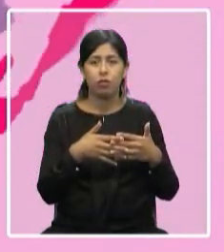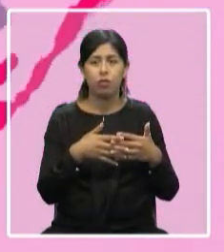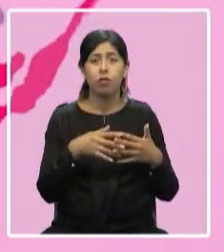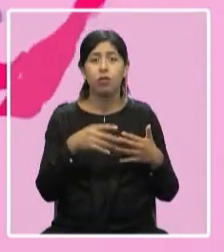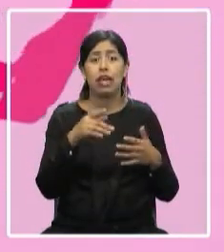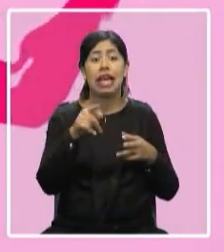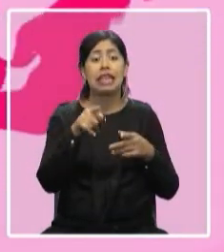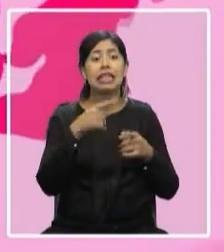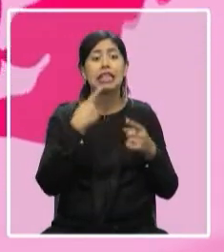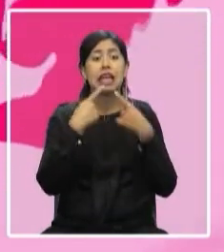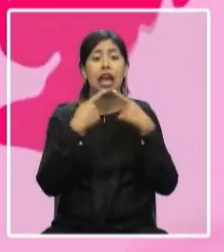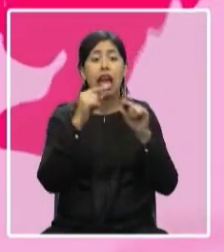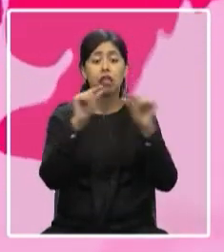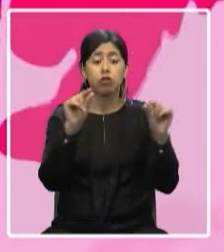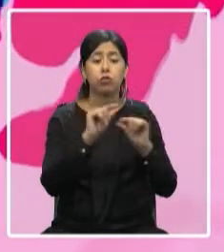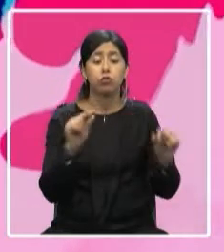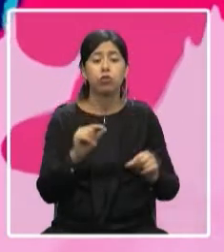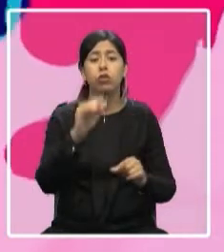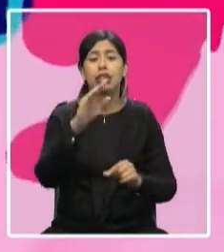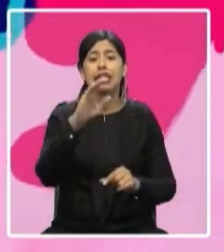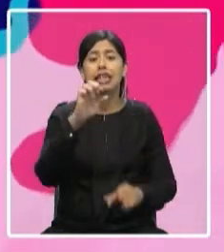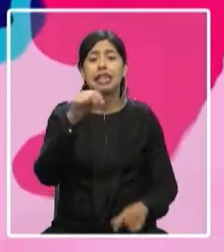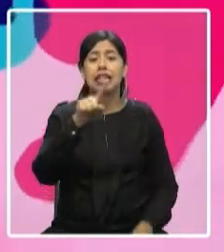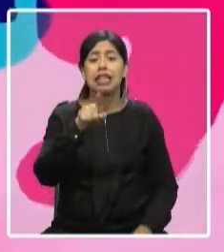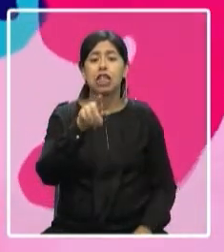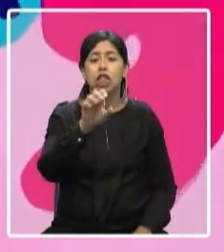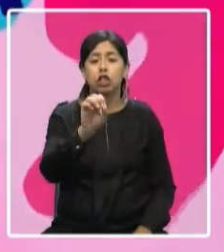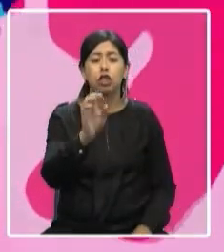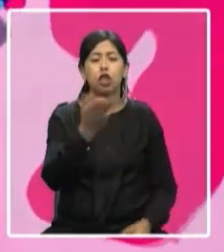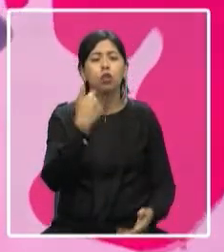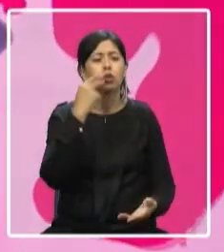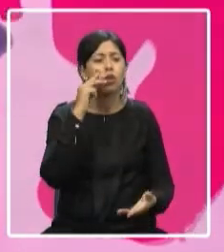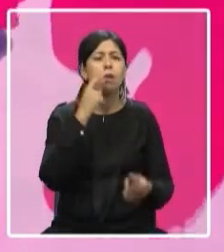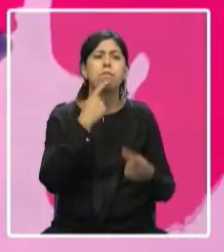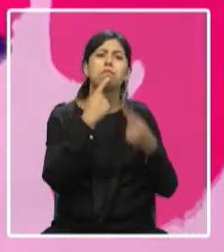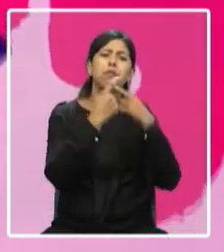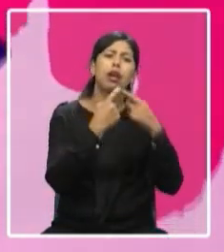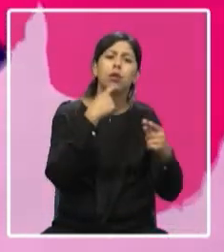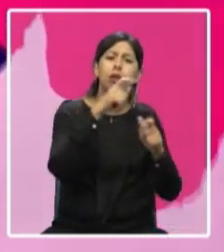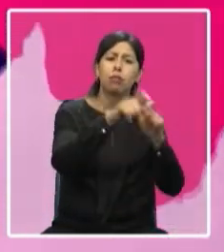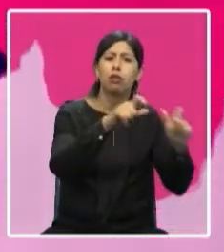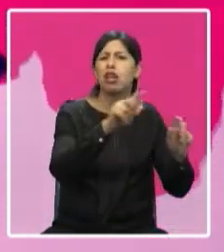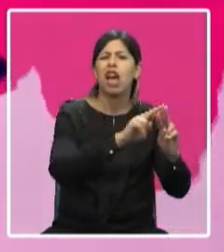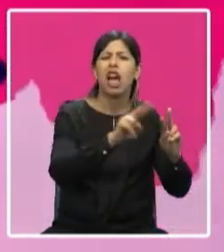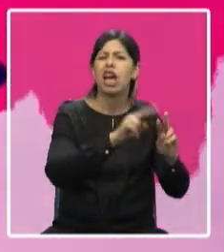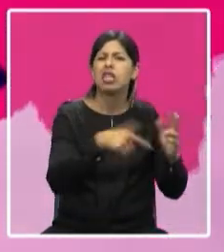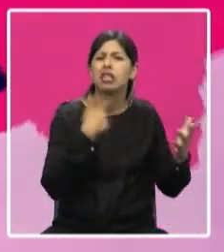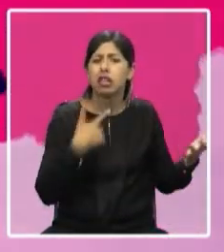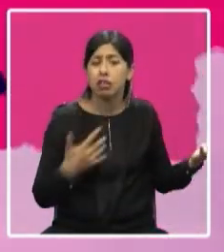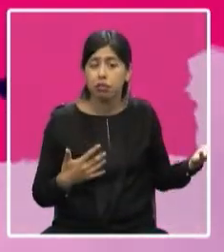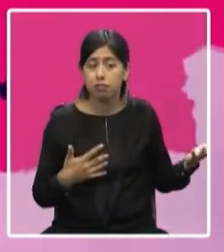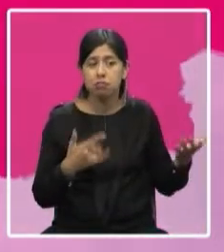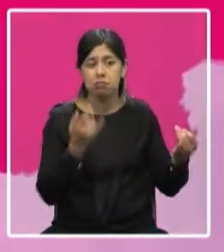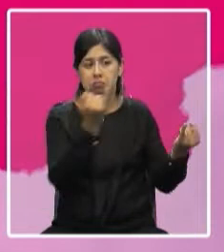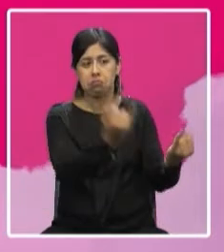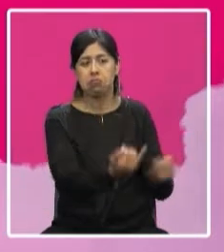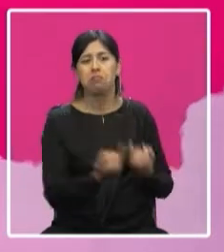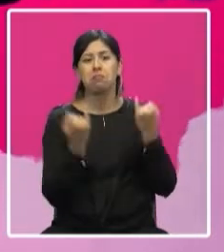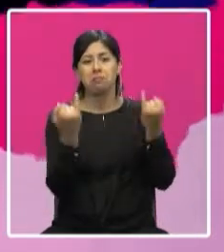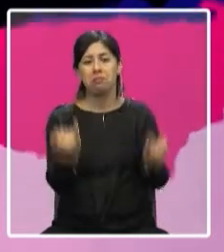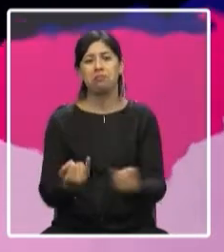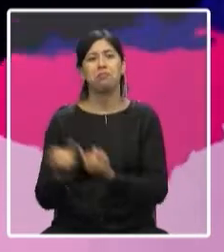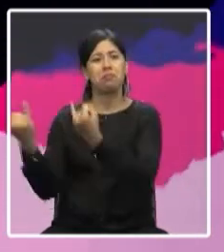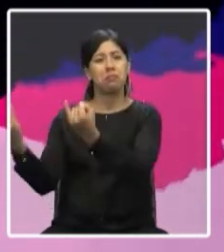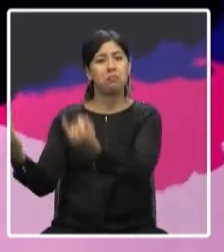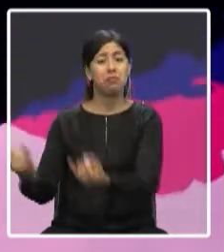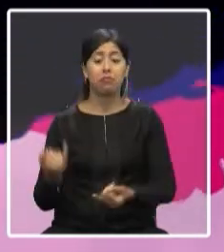what they do. And then they make a catalog of all those responses. They use that to help kind of classify things. So there, in each given decade,